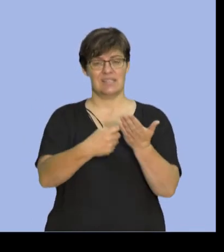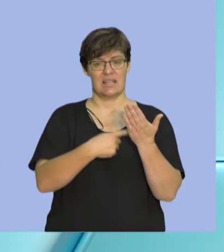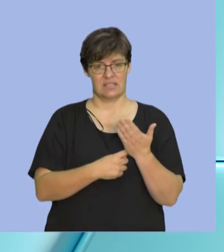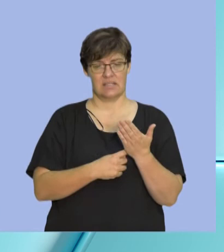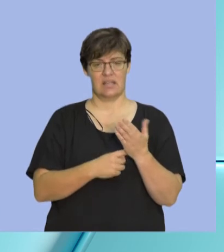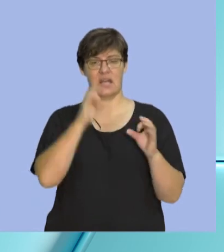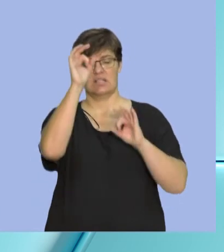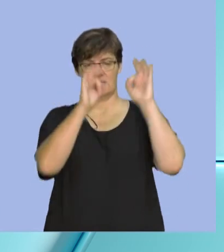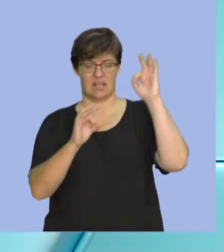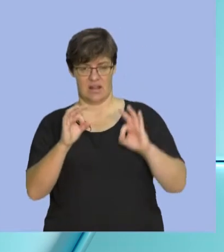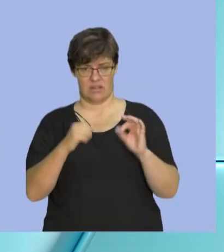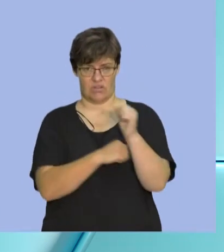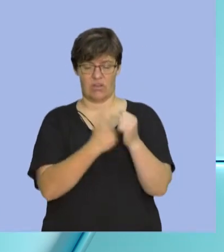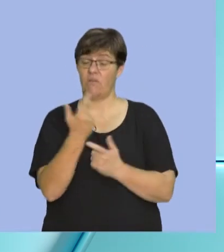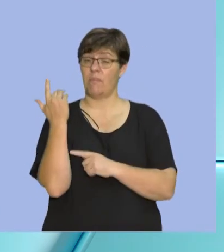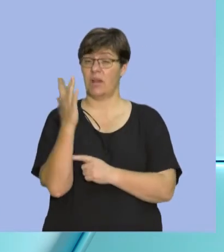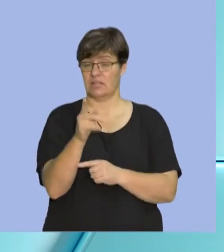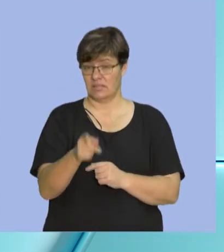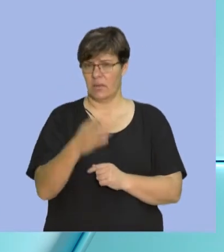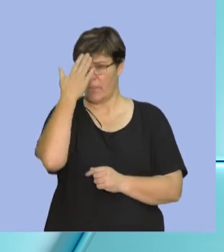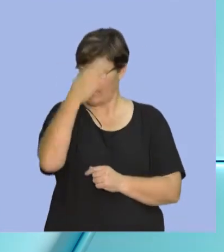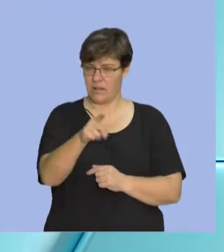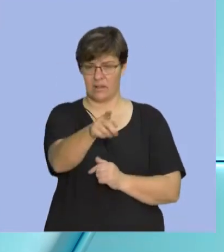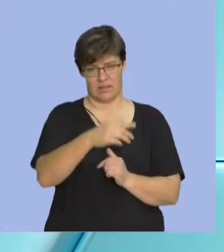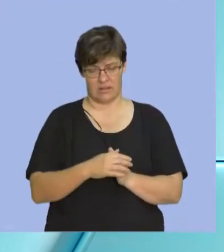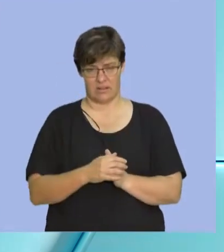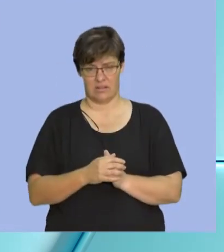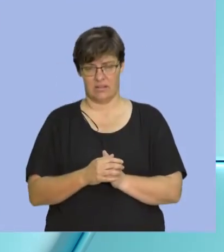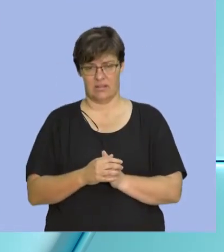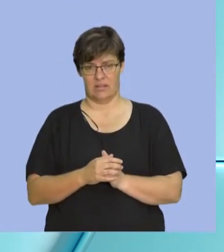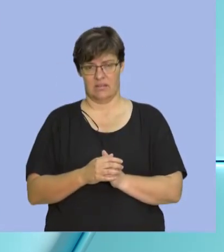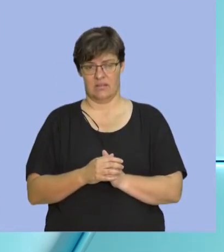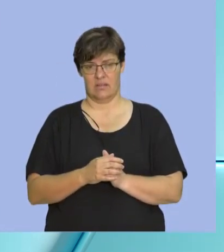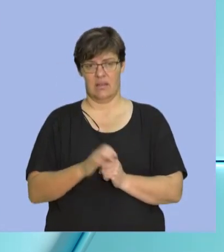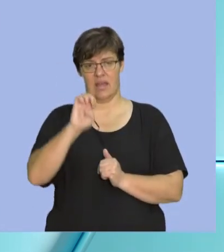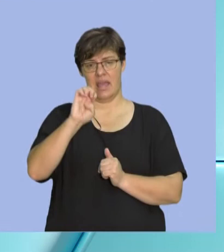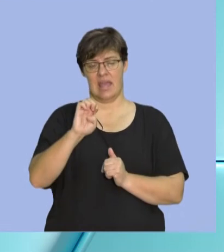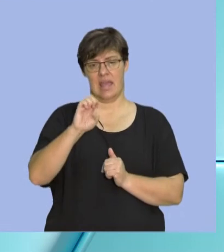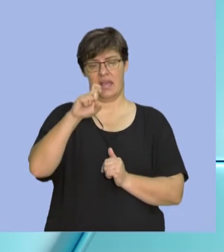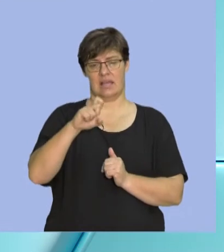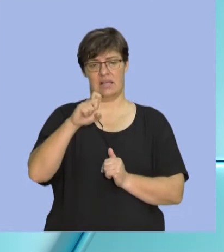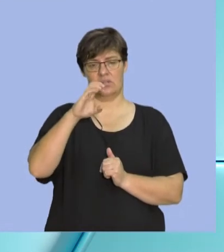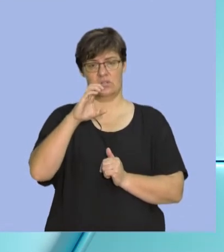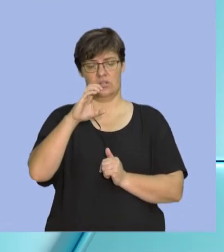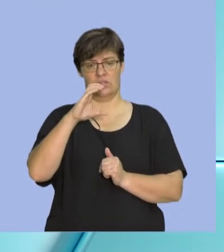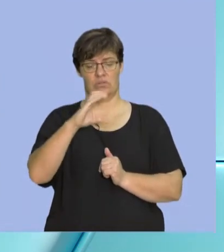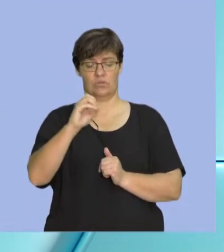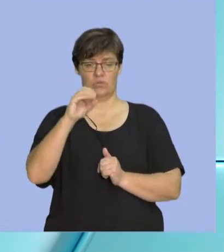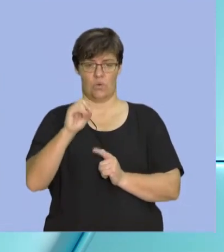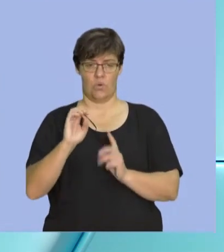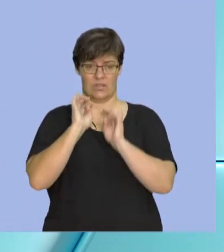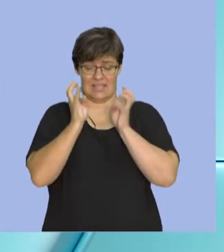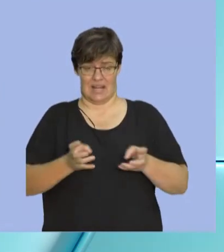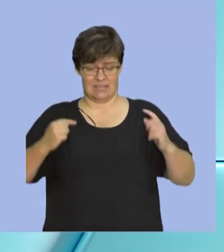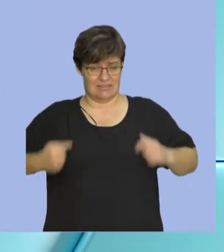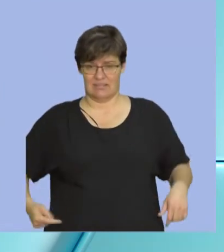cell, especially a plant cell, we know that it lacks an exoskeleton, but its strength comes from